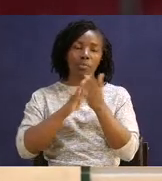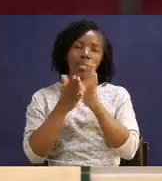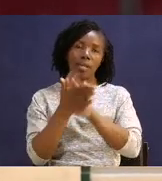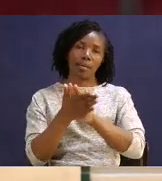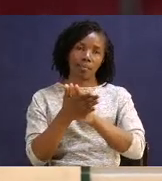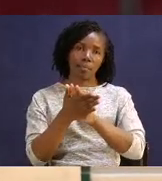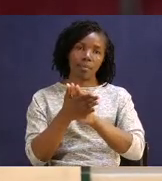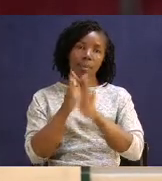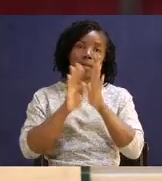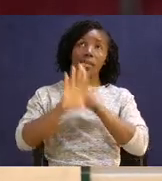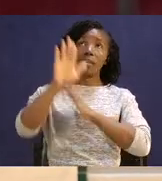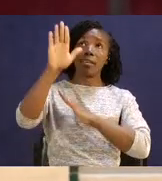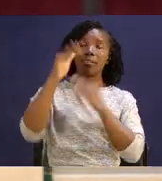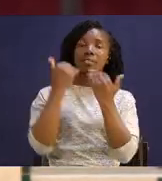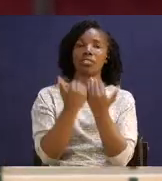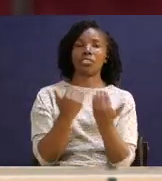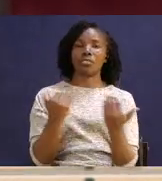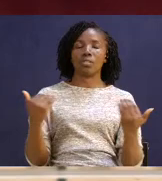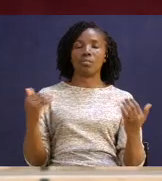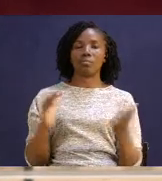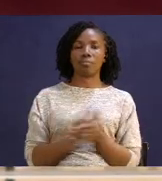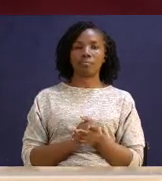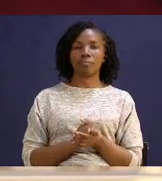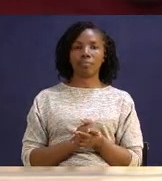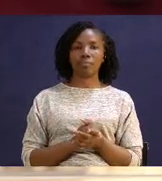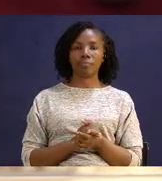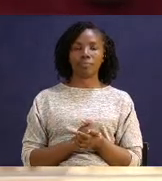become children of God.